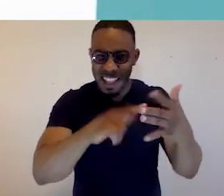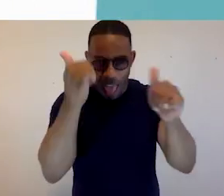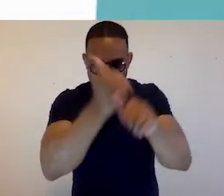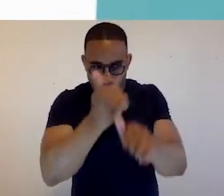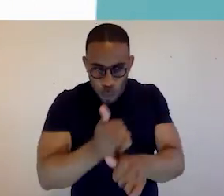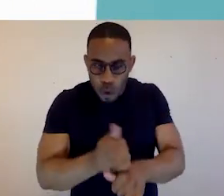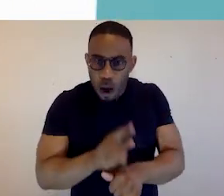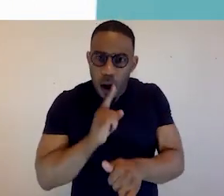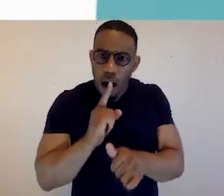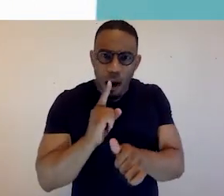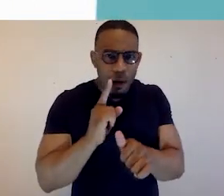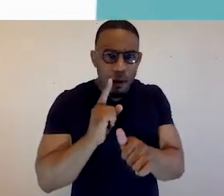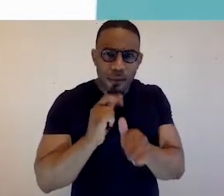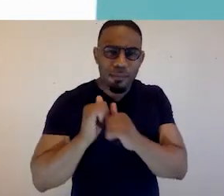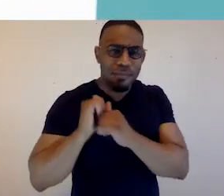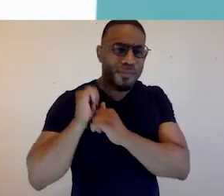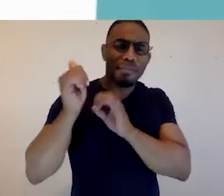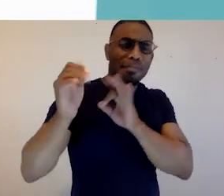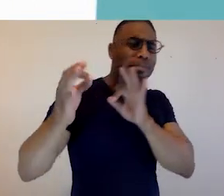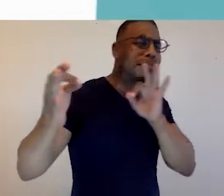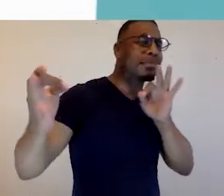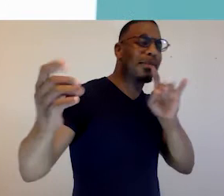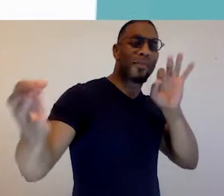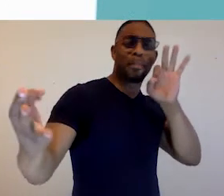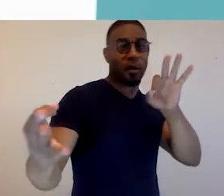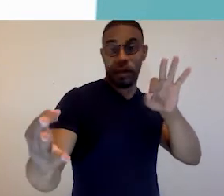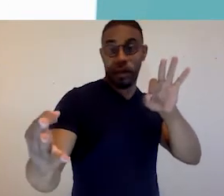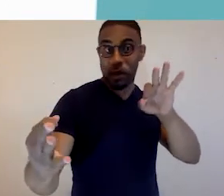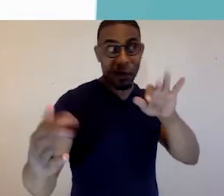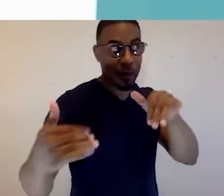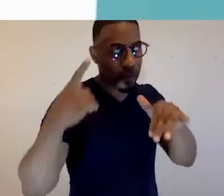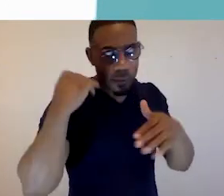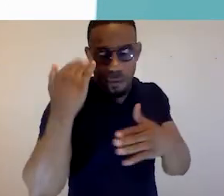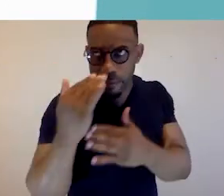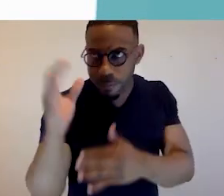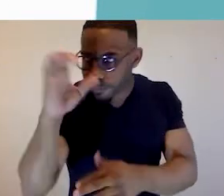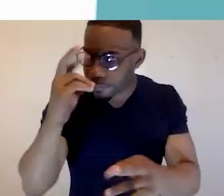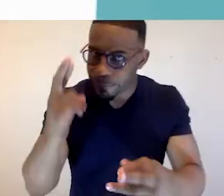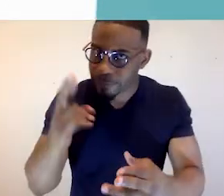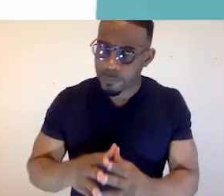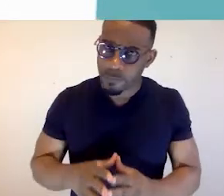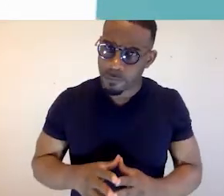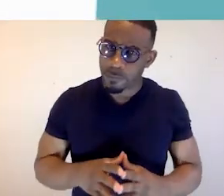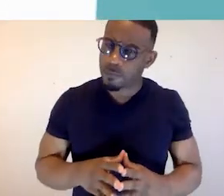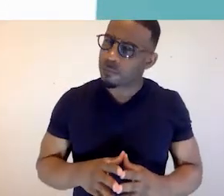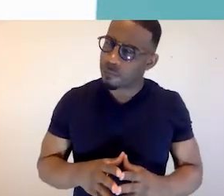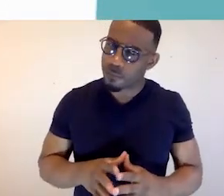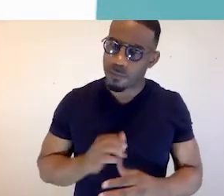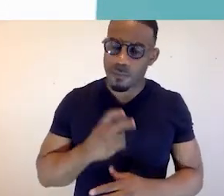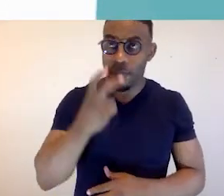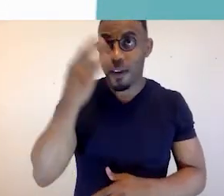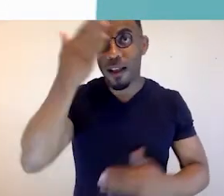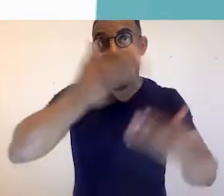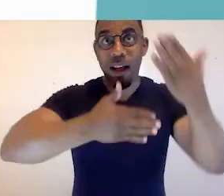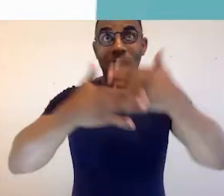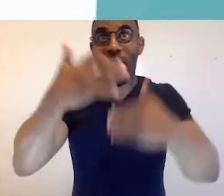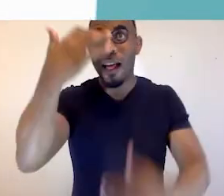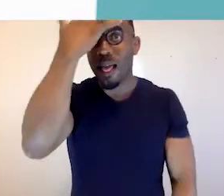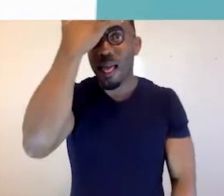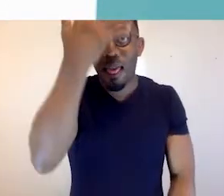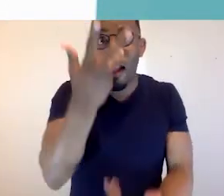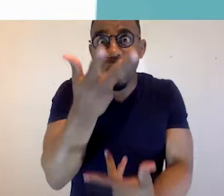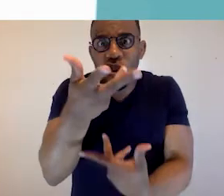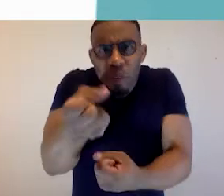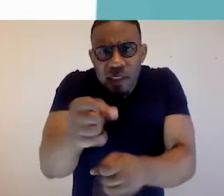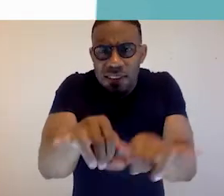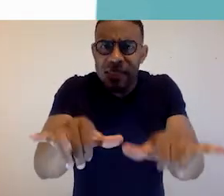algorithms are far from perfect. And yet, for some strange reason, we blindly trust these